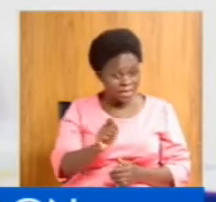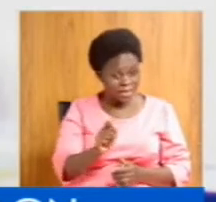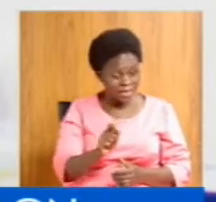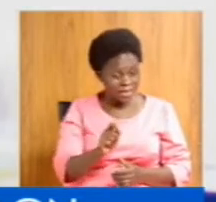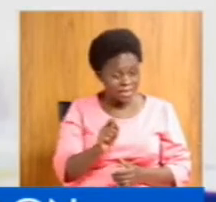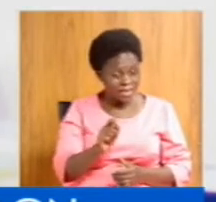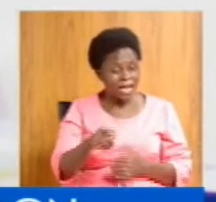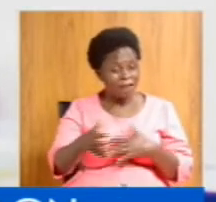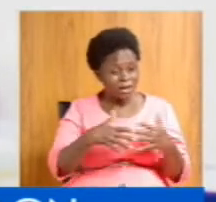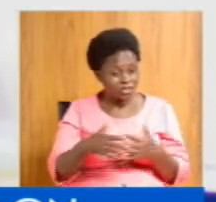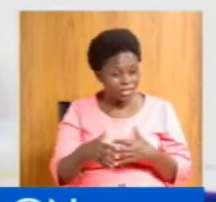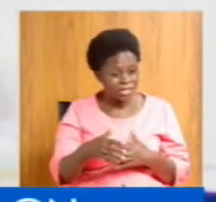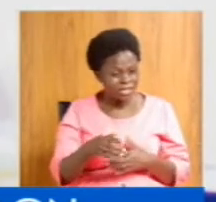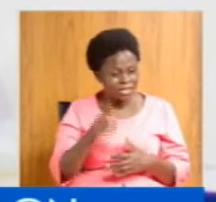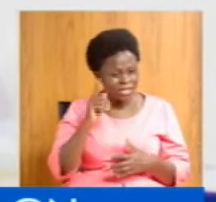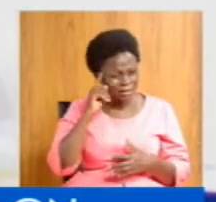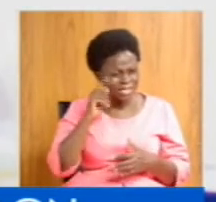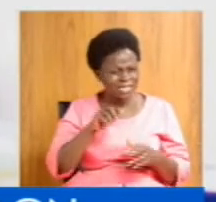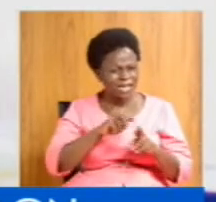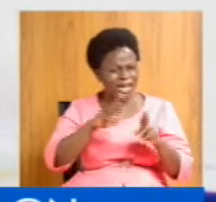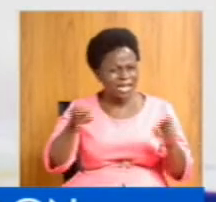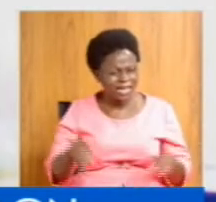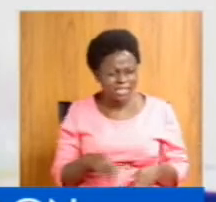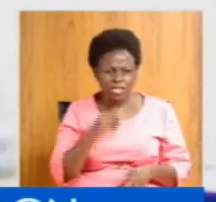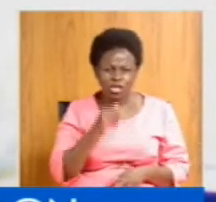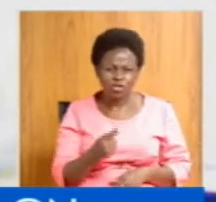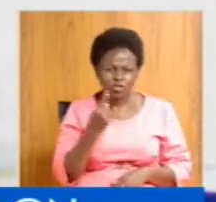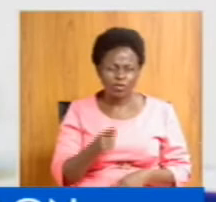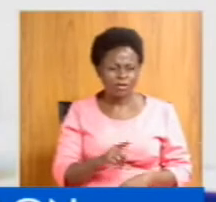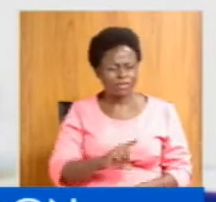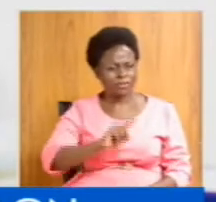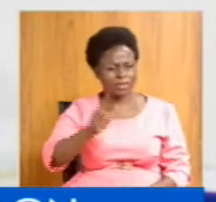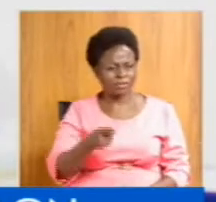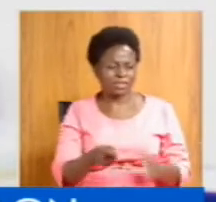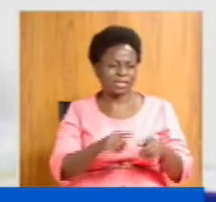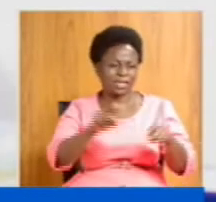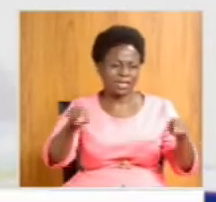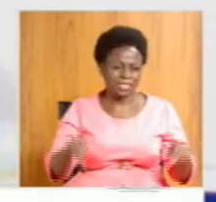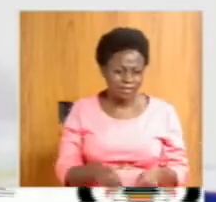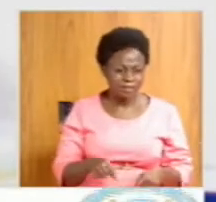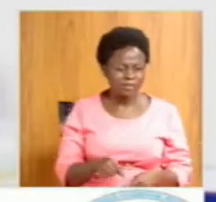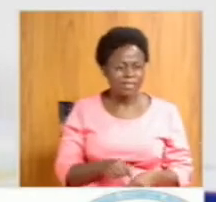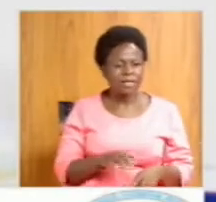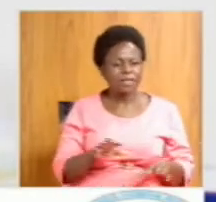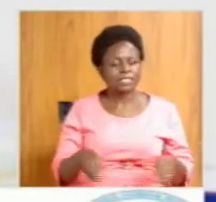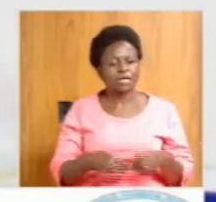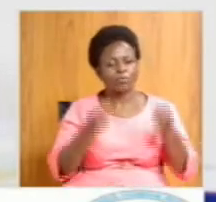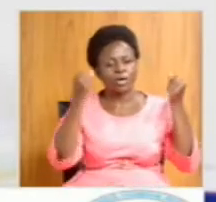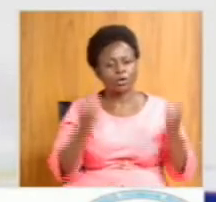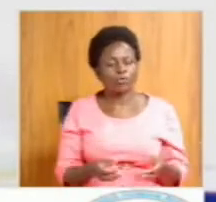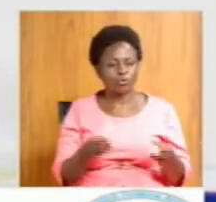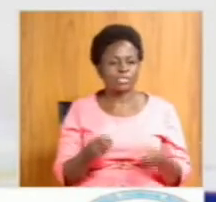imagine a factory imagine a classroom not one but a thousand classroom blocks that's how we are losing